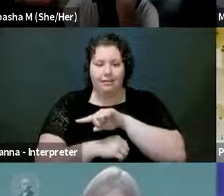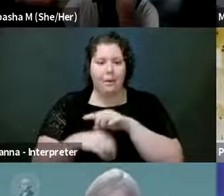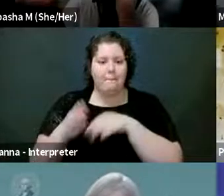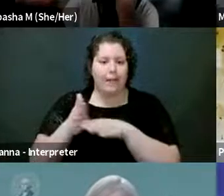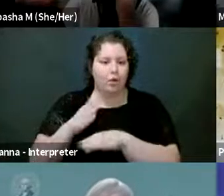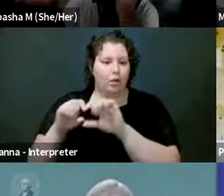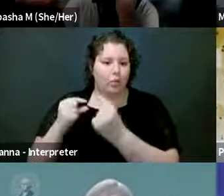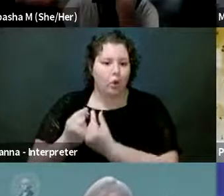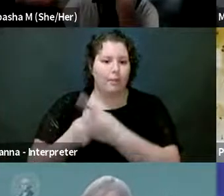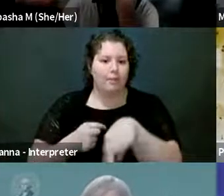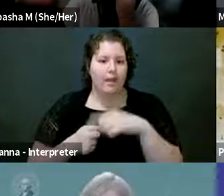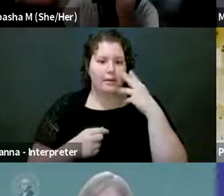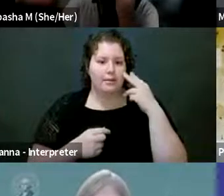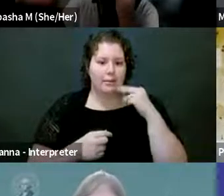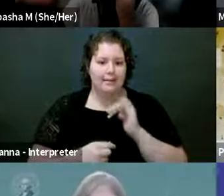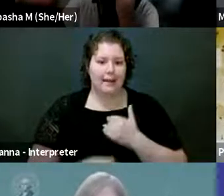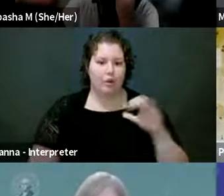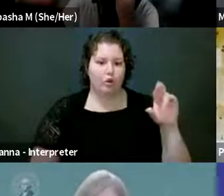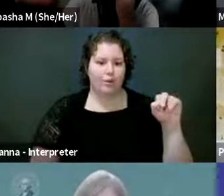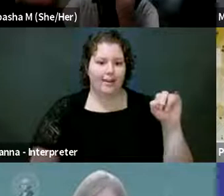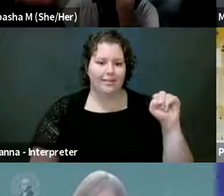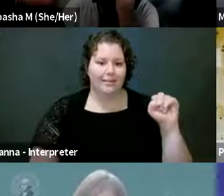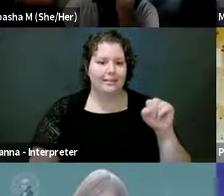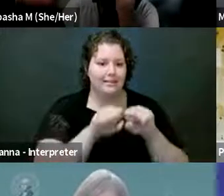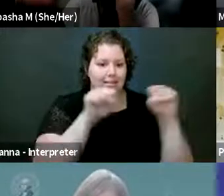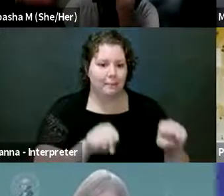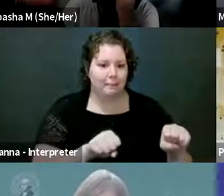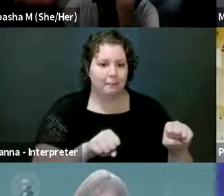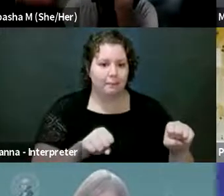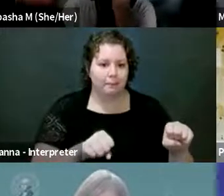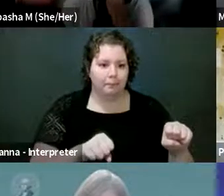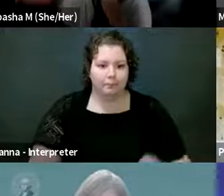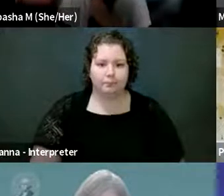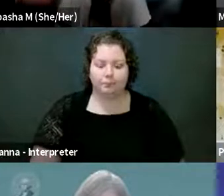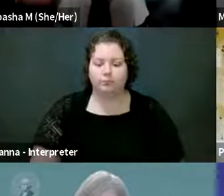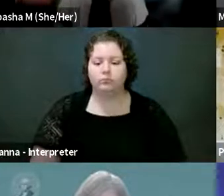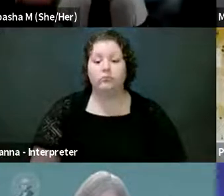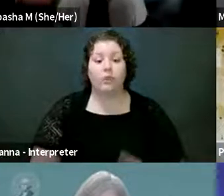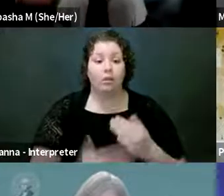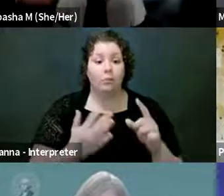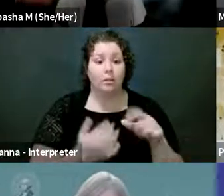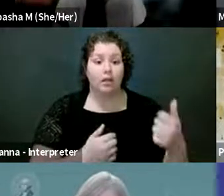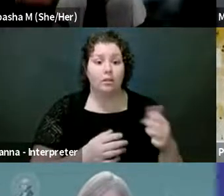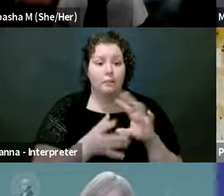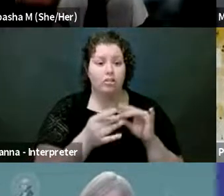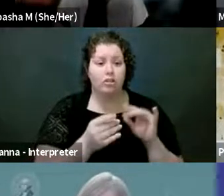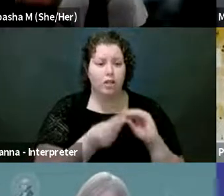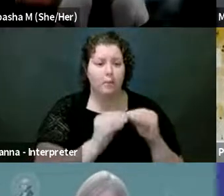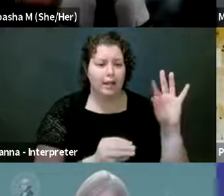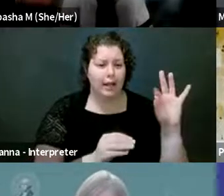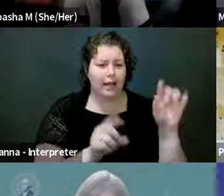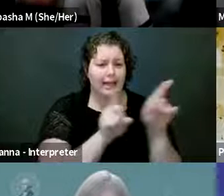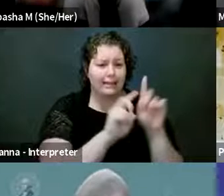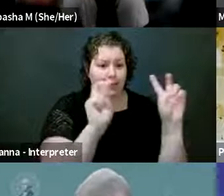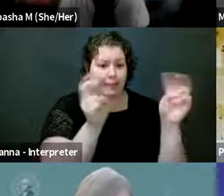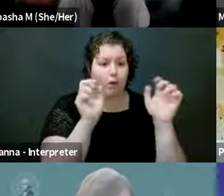their perspective. I think a couple other things that, or one thing in particular that someone noted is that number 9 as a theme could be a really good role